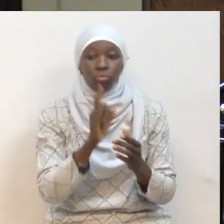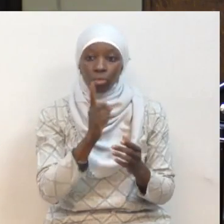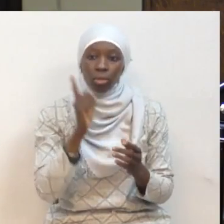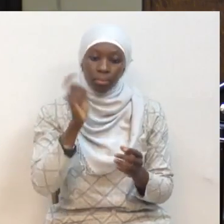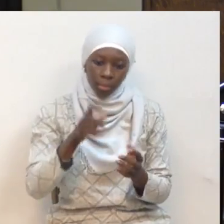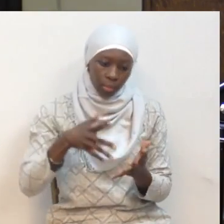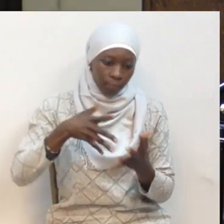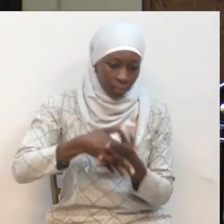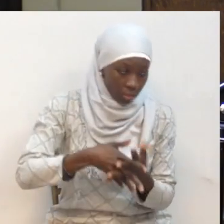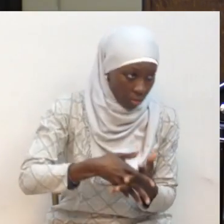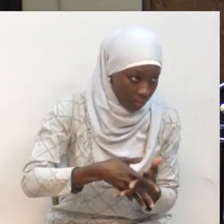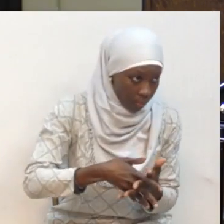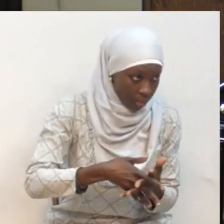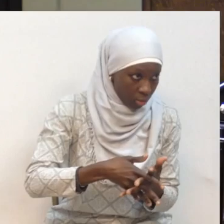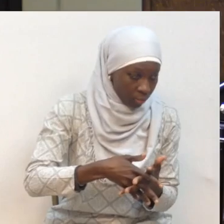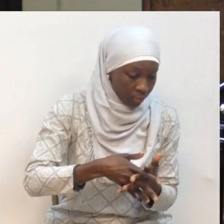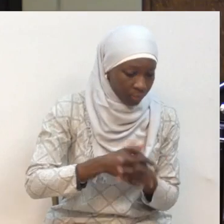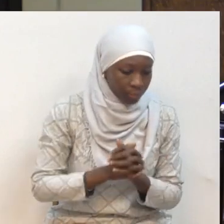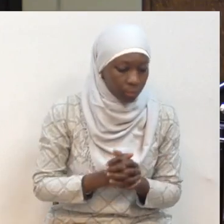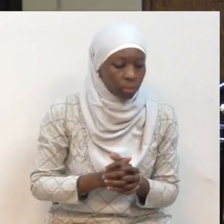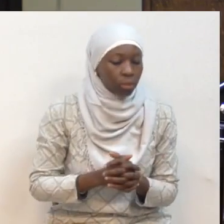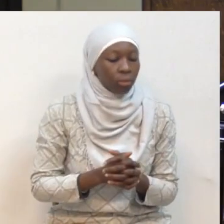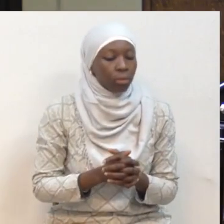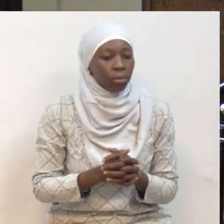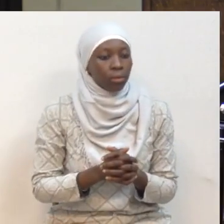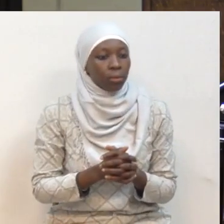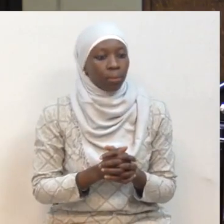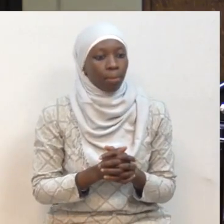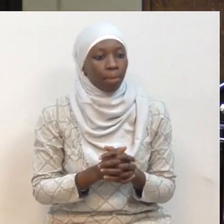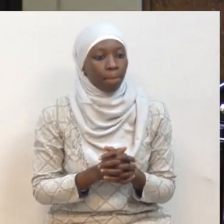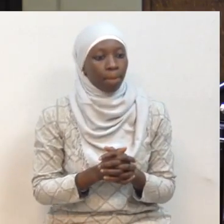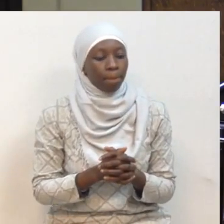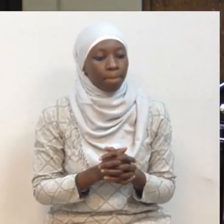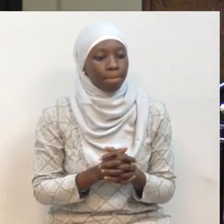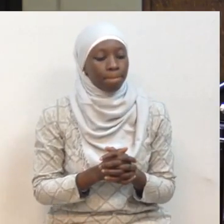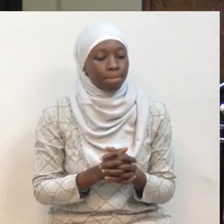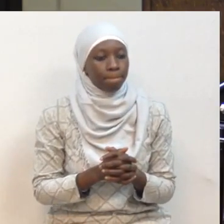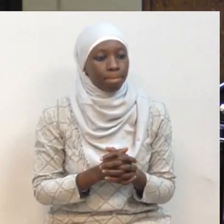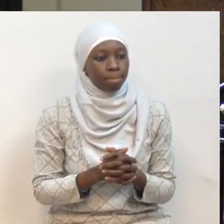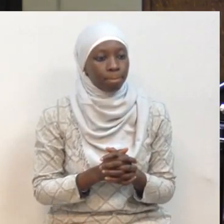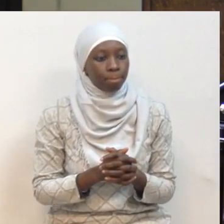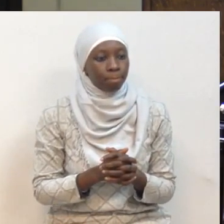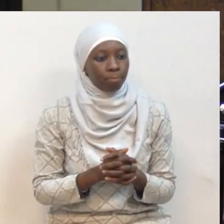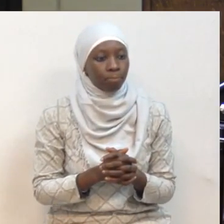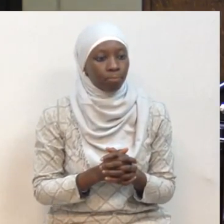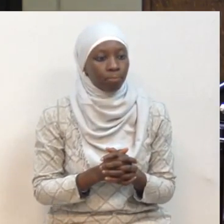being individuals and families who practice shura in our life,